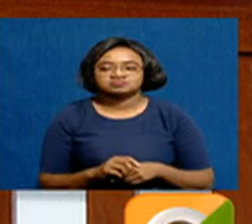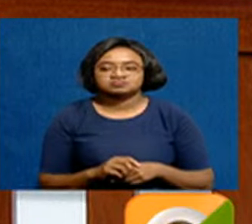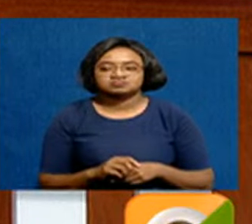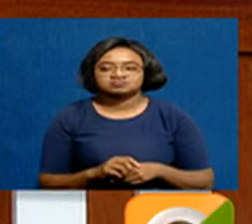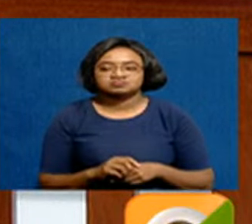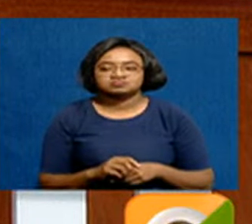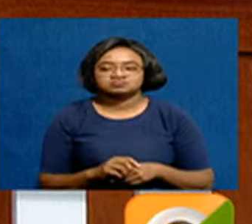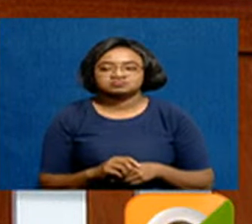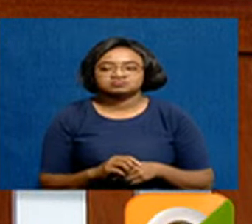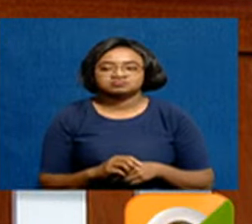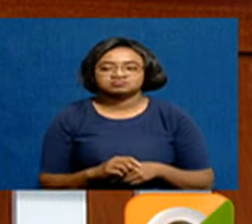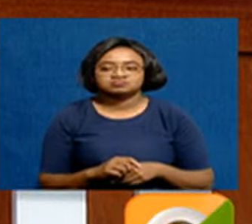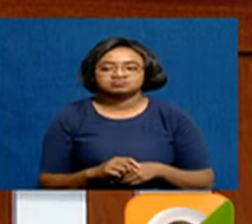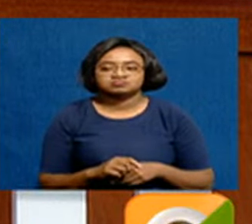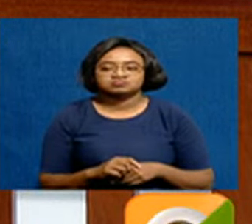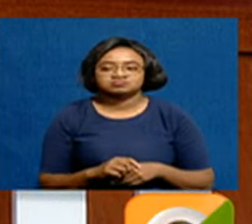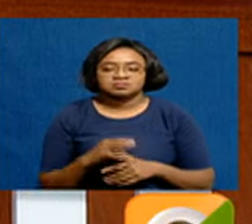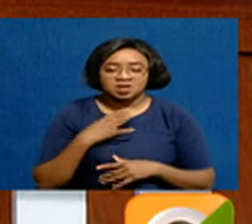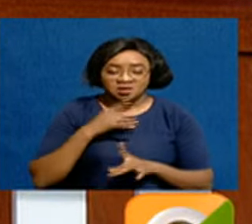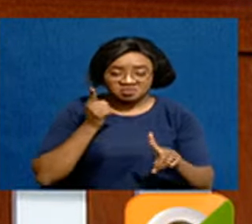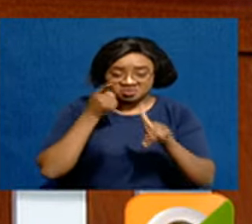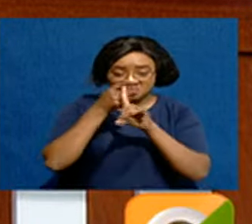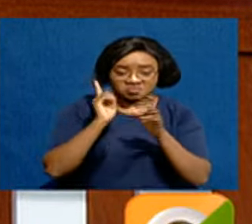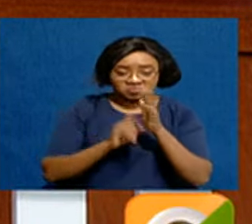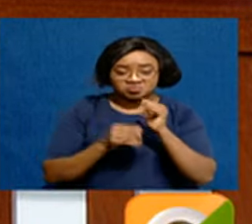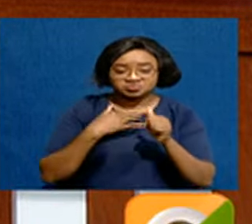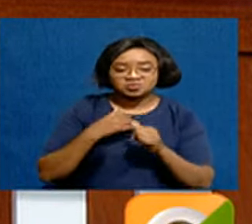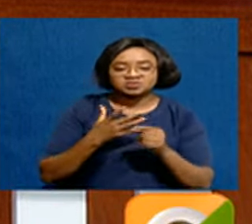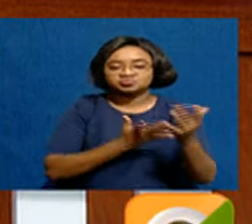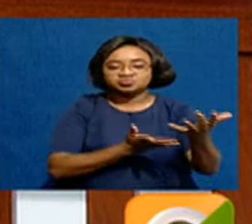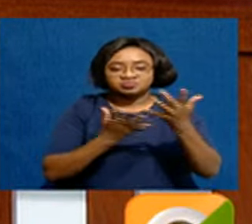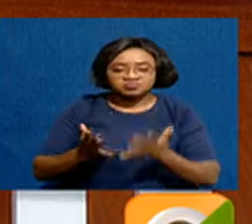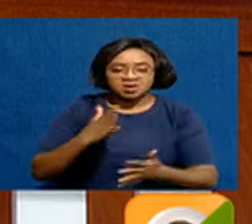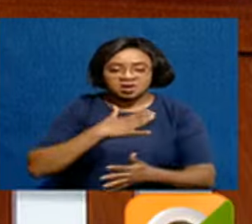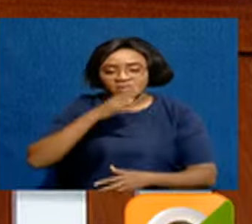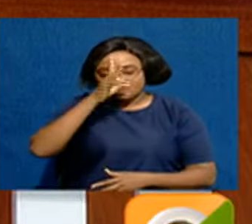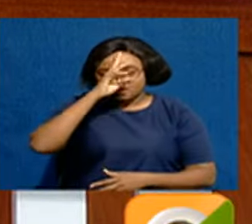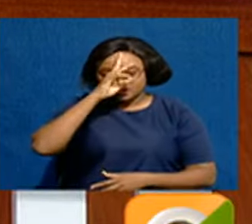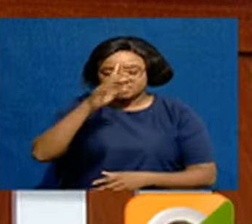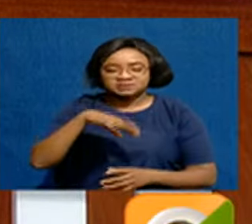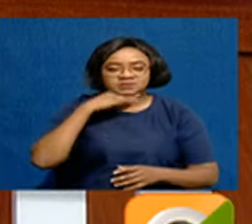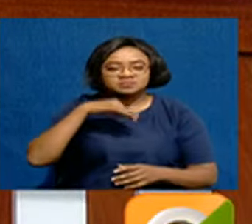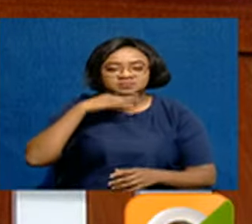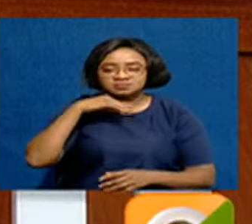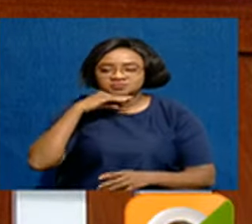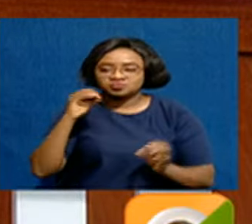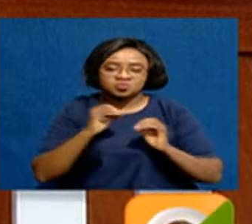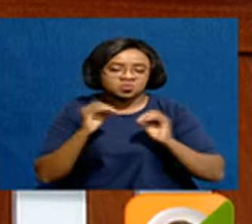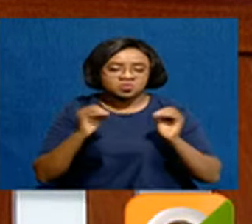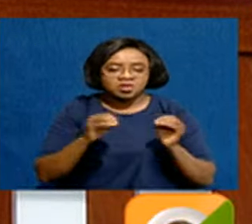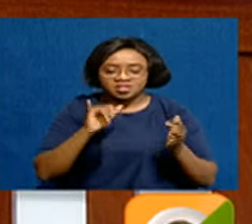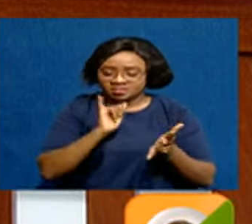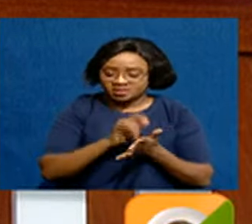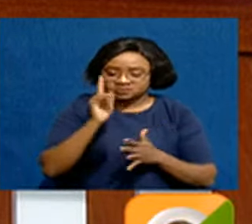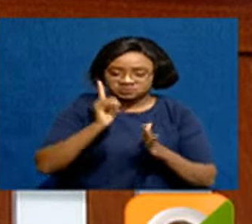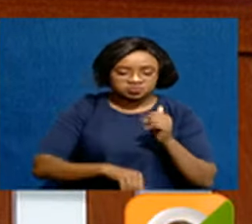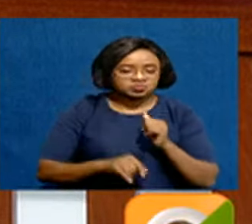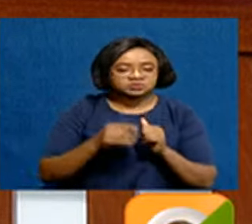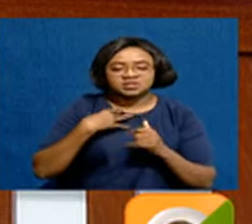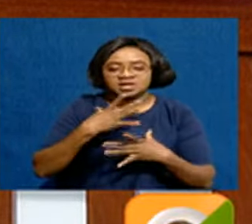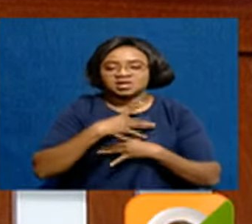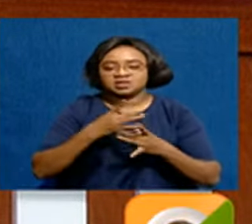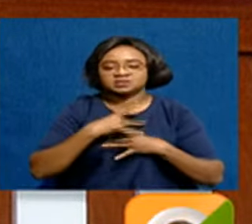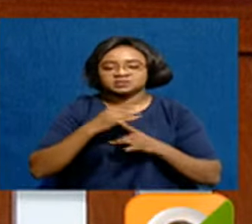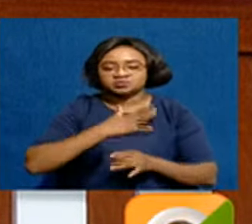our own police in body bags. That is not the interest of the commander-in-chief, and it's not the interest of